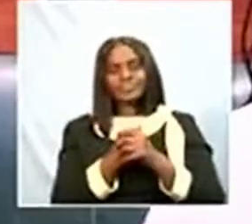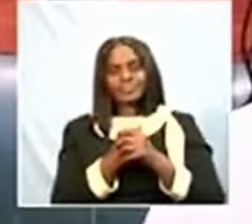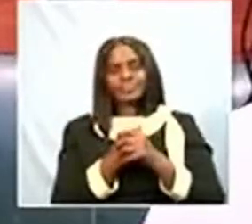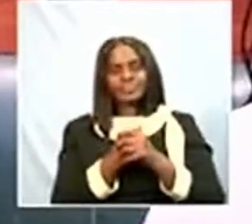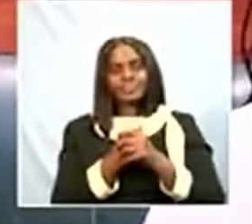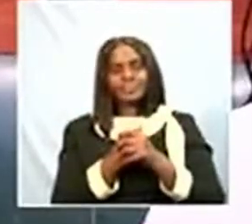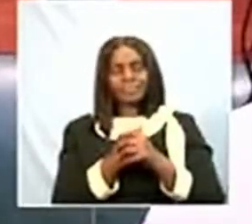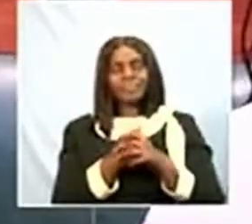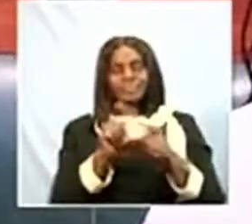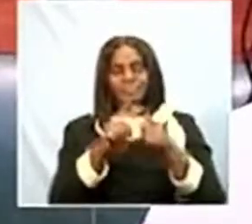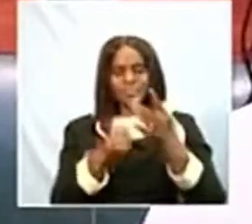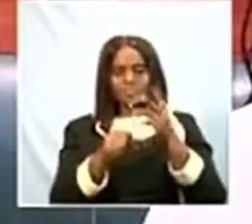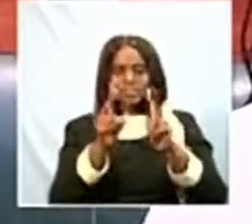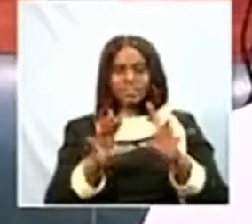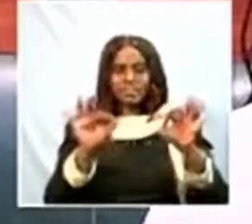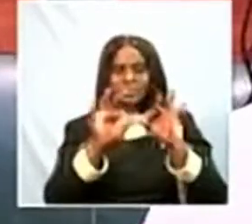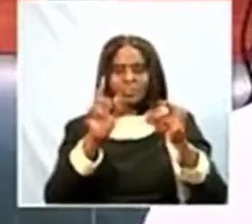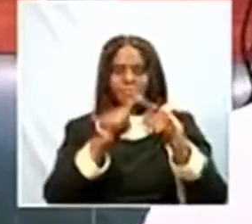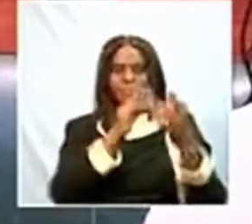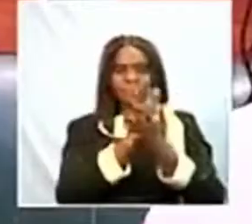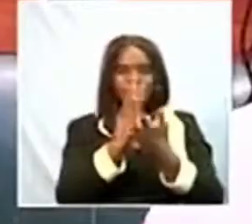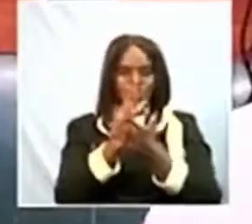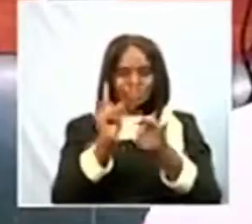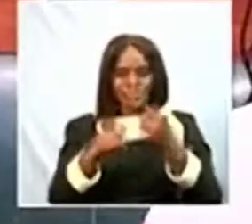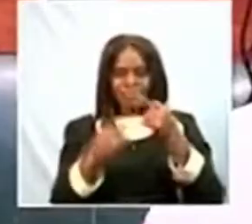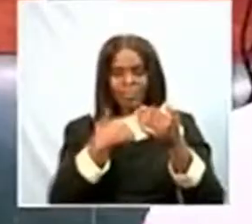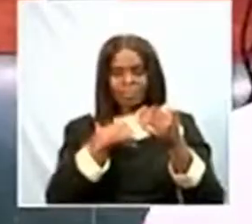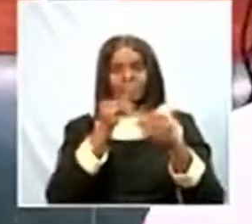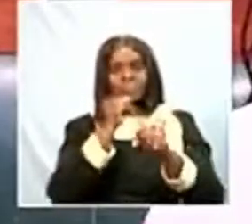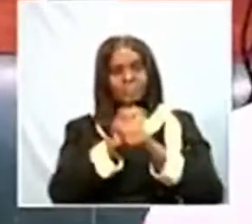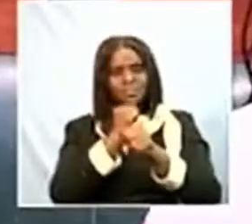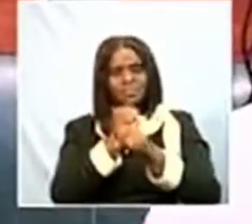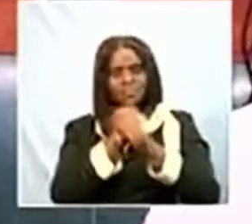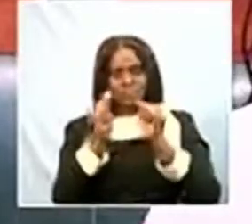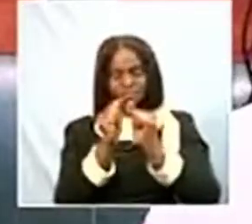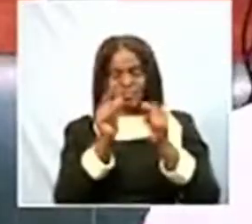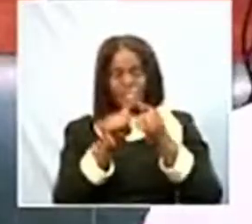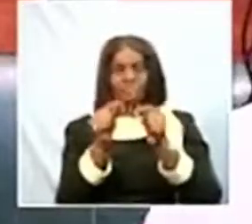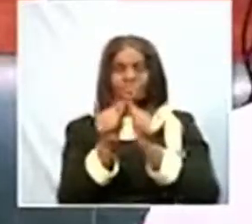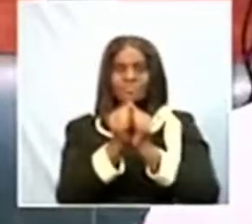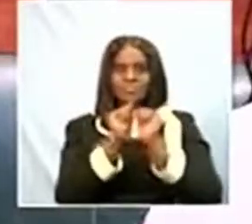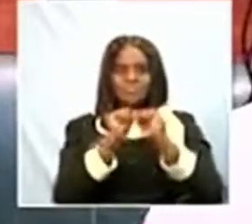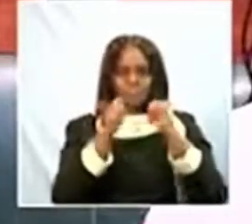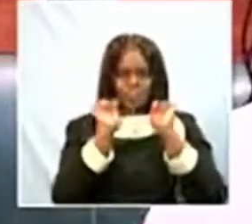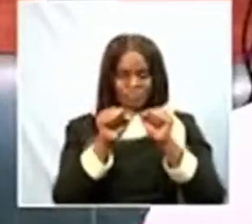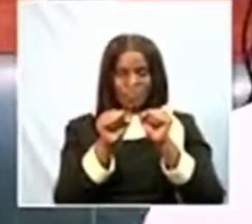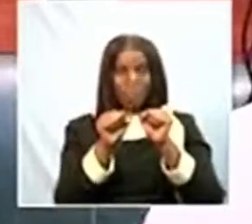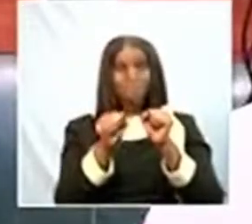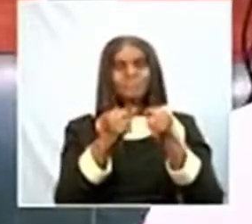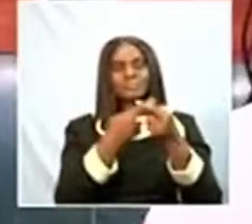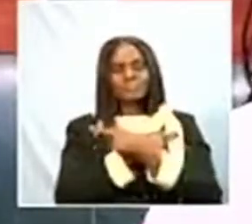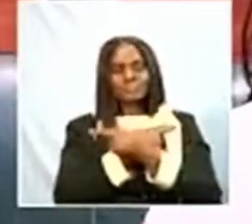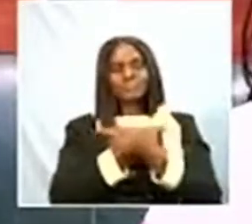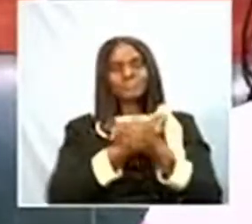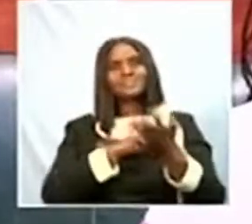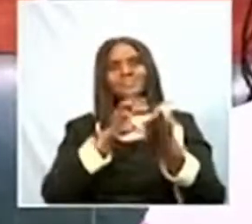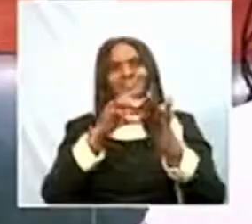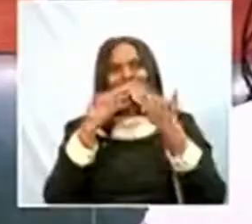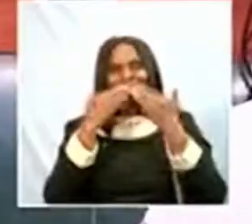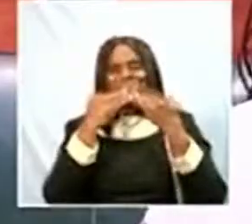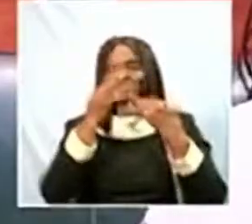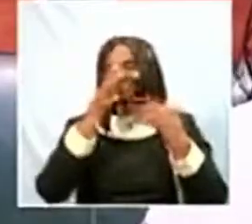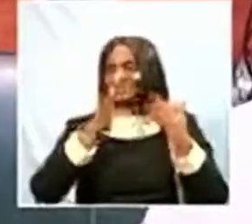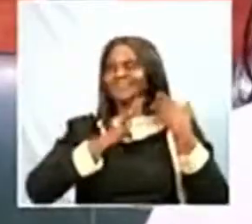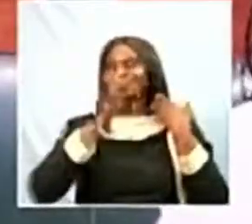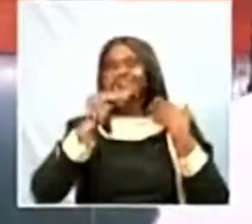Speaker, but the key to stop climate change is to take collective action. Together we can. I rest my case. Thank you, Madam